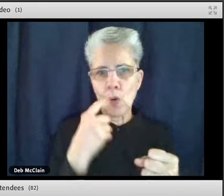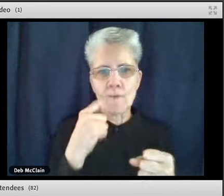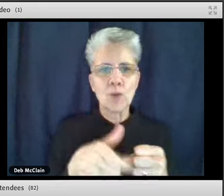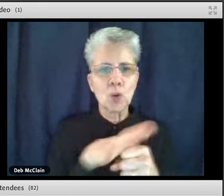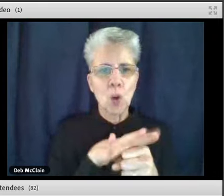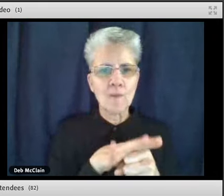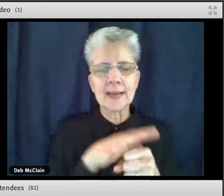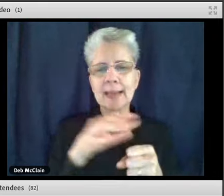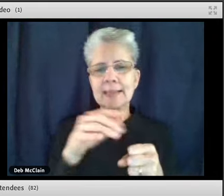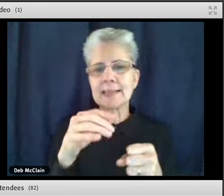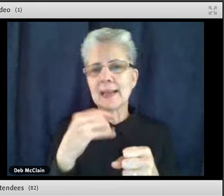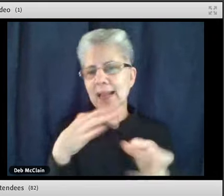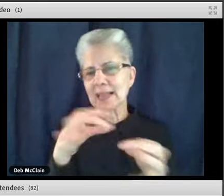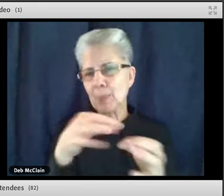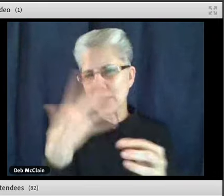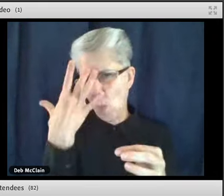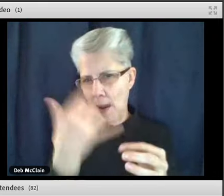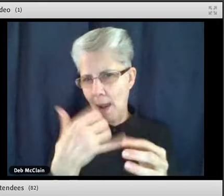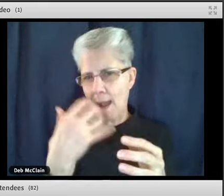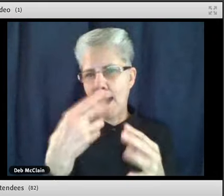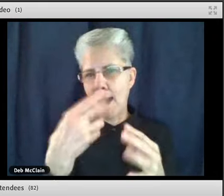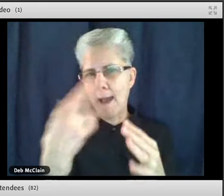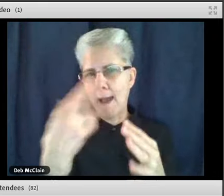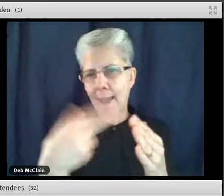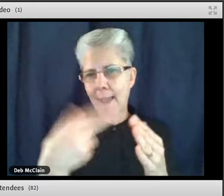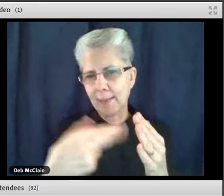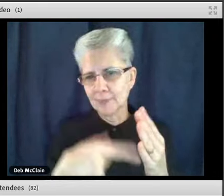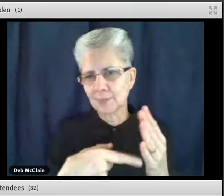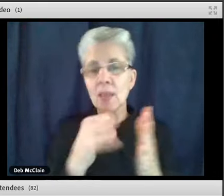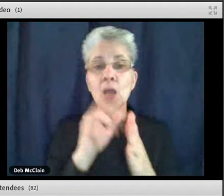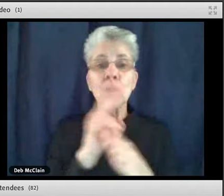help your throat, right? But it's not going to